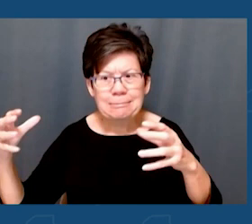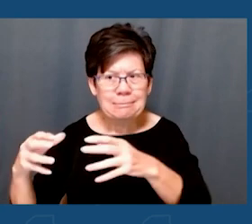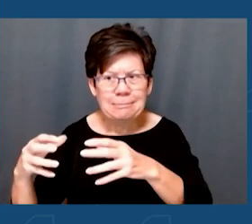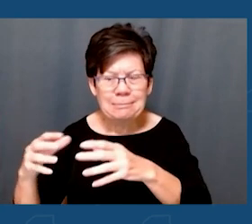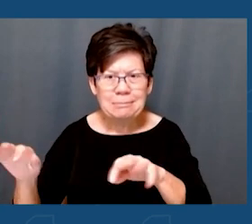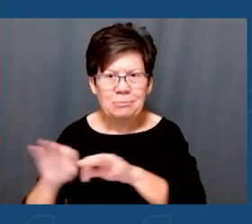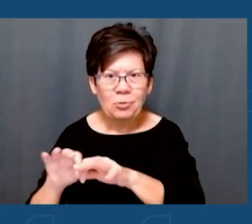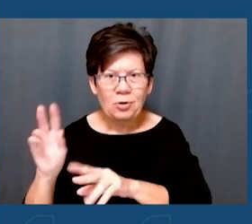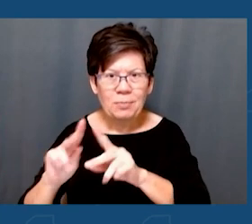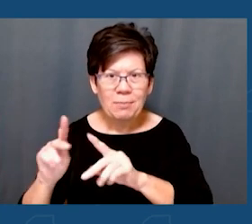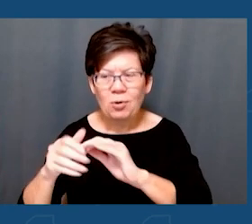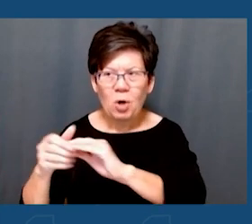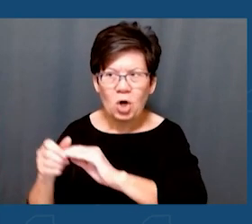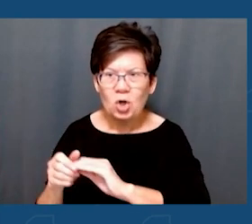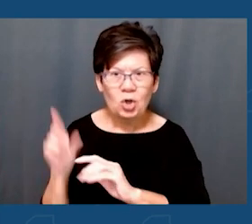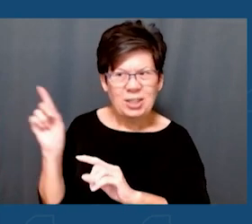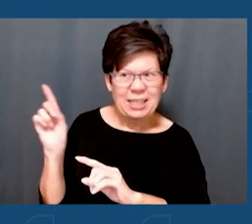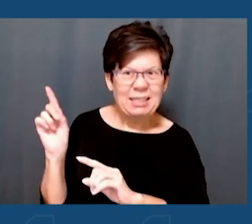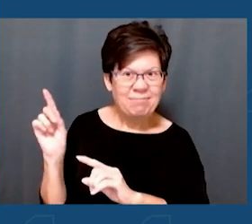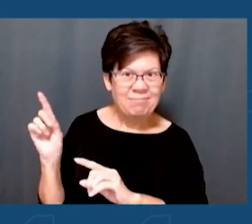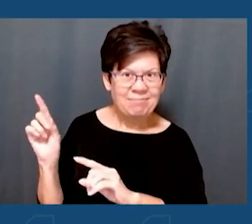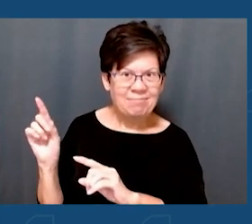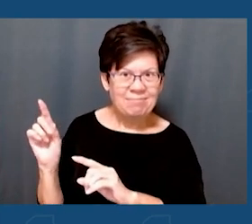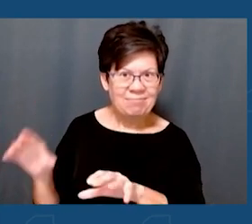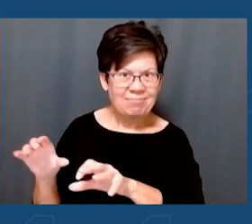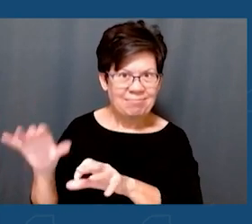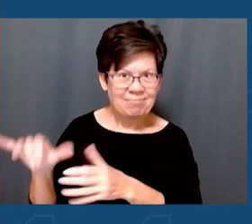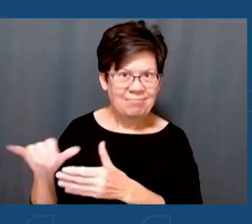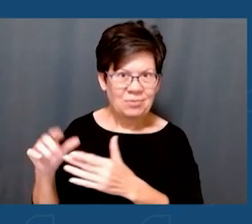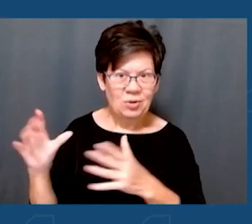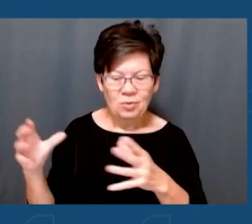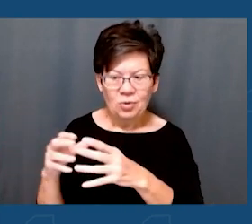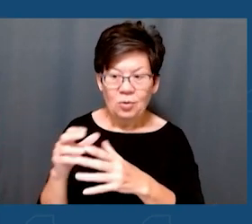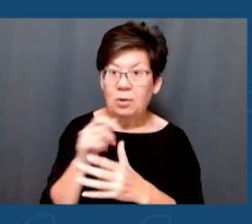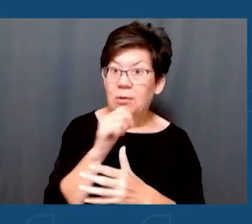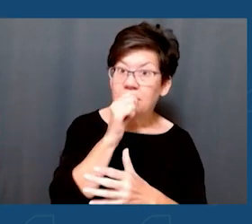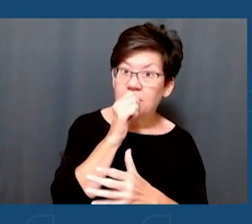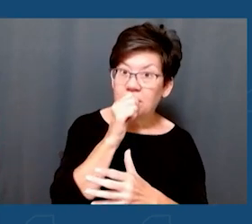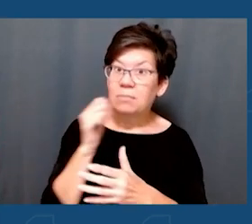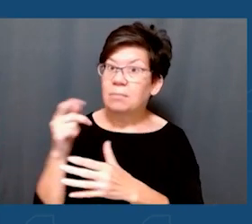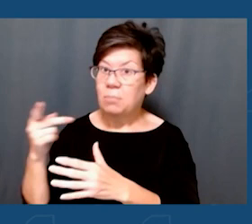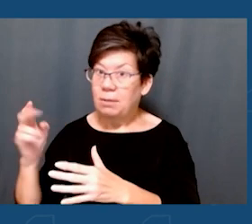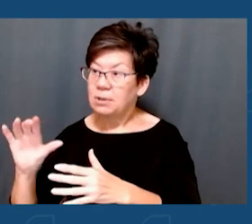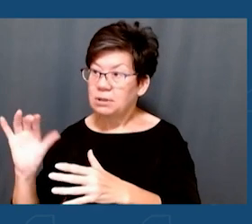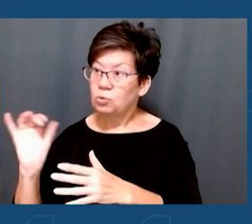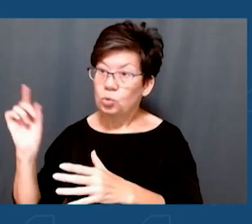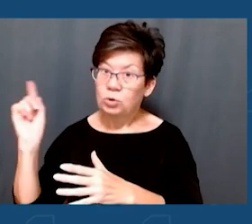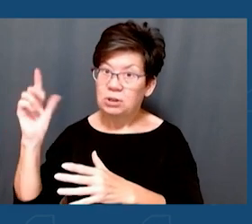and the partners, both public and private, to create this institution, this moment.